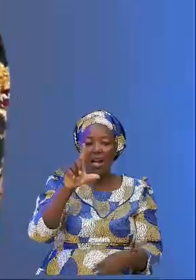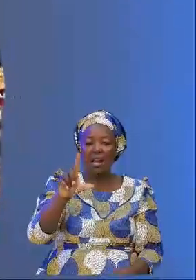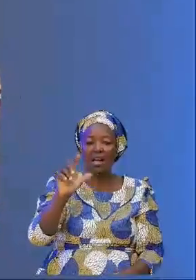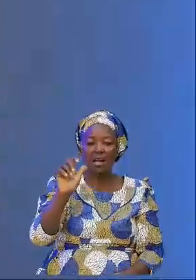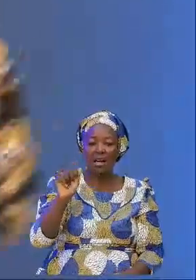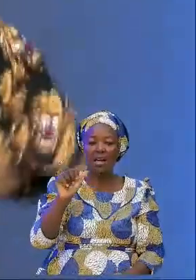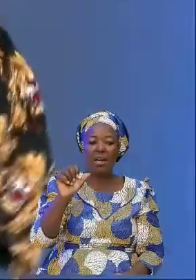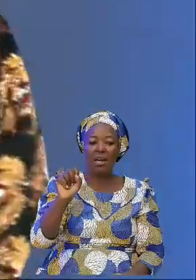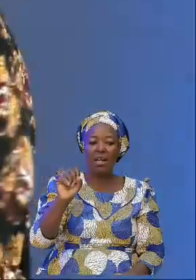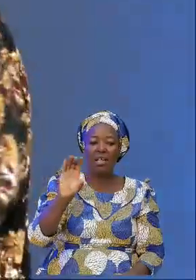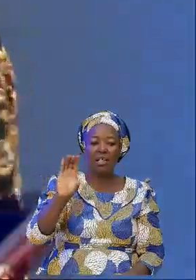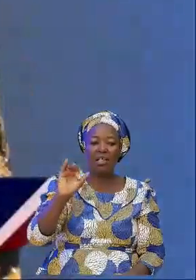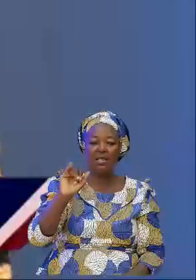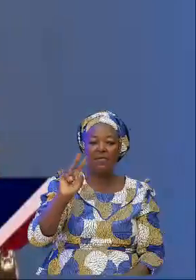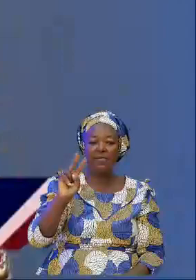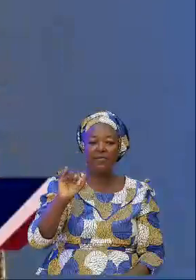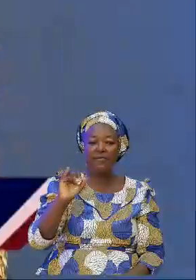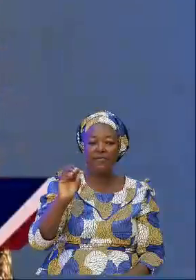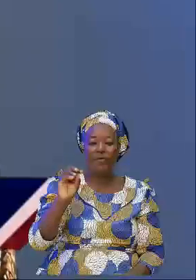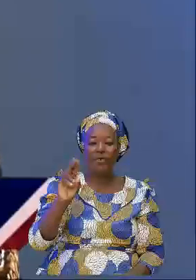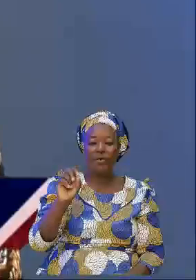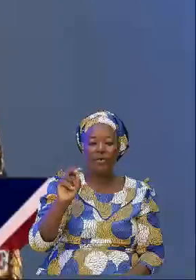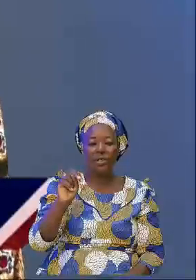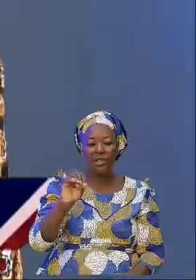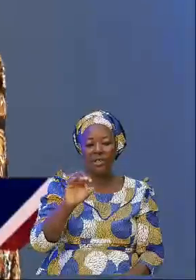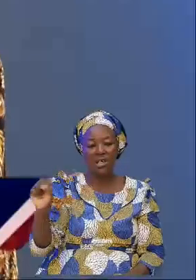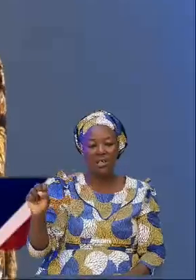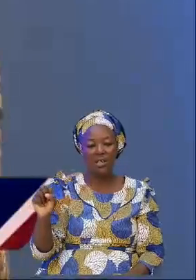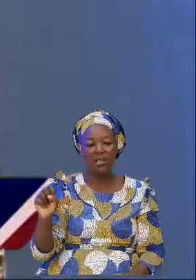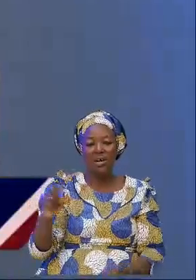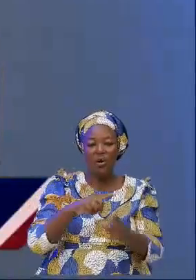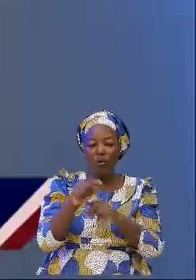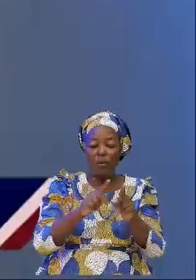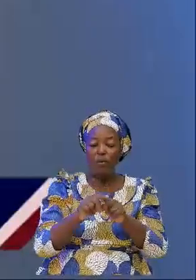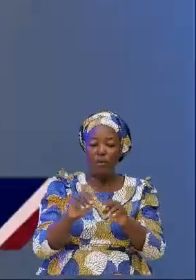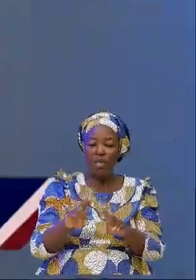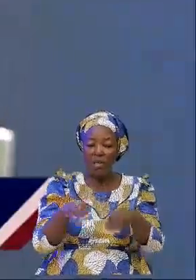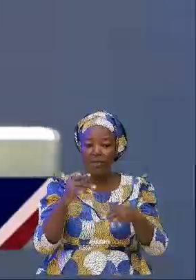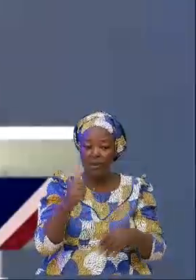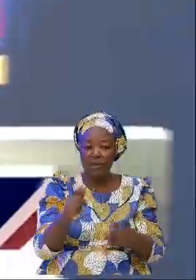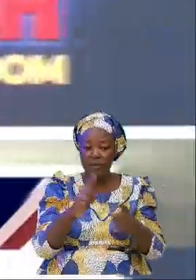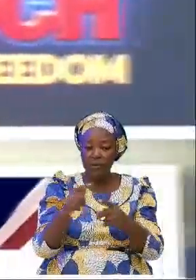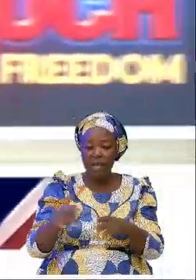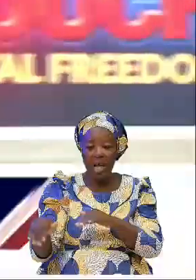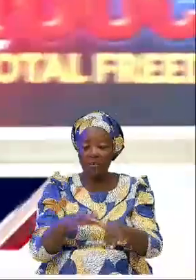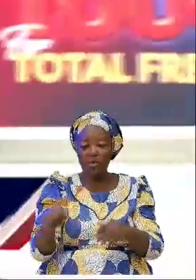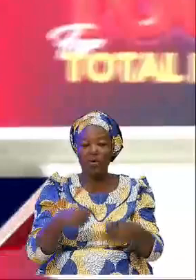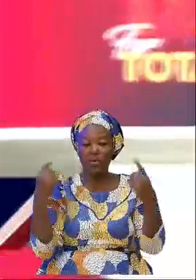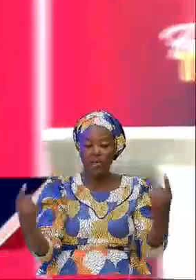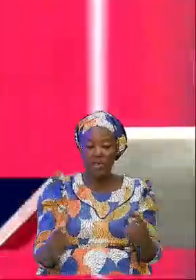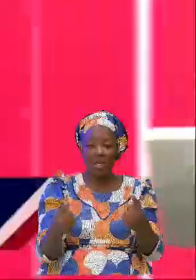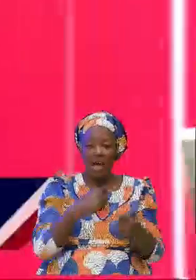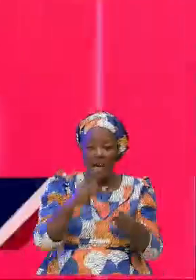lasciviousness. When people, they give themselves to the actions of sin and to